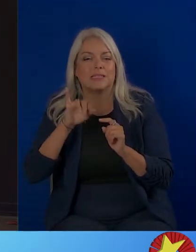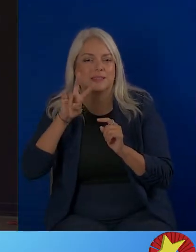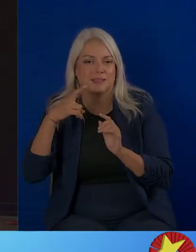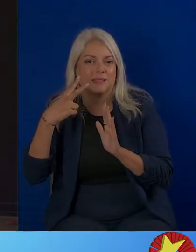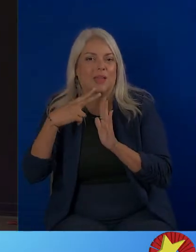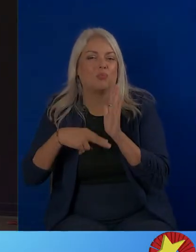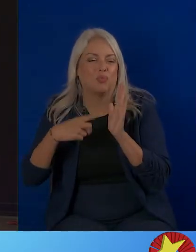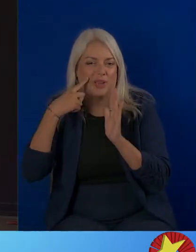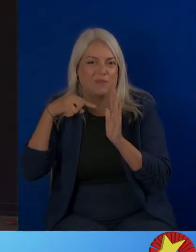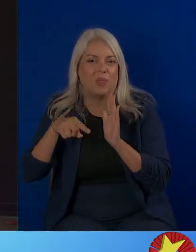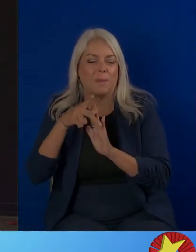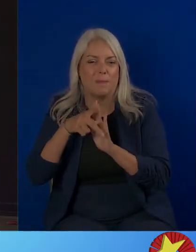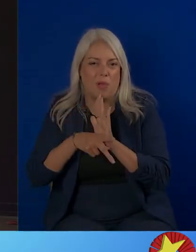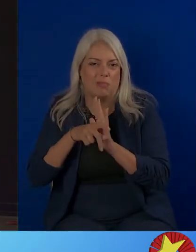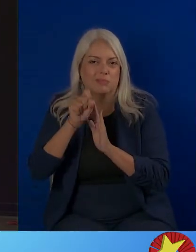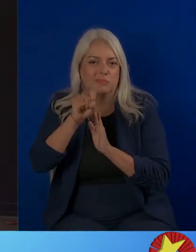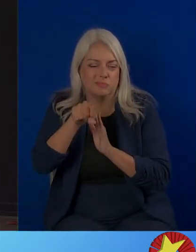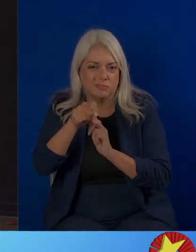those policies.